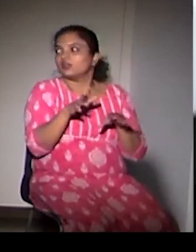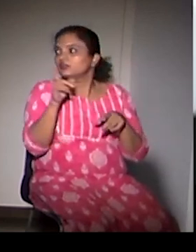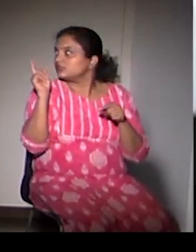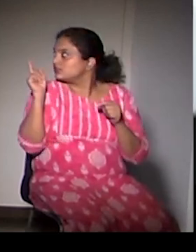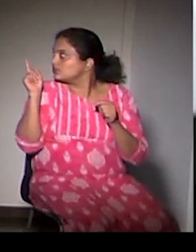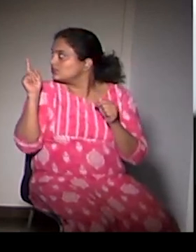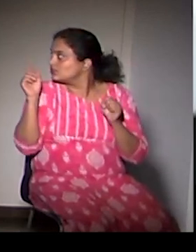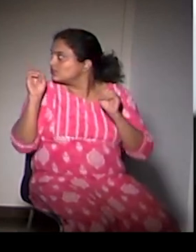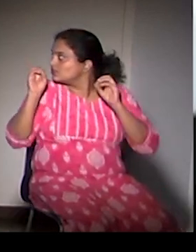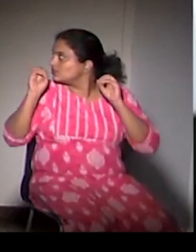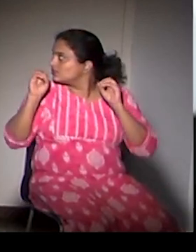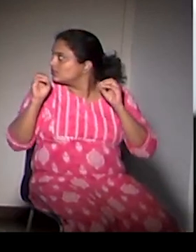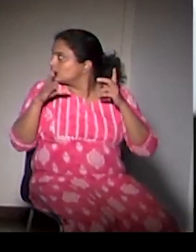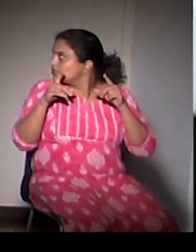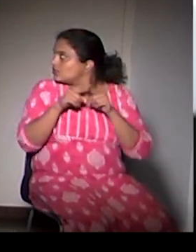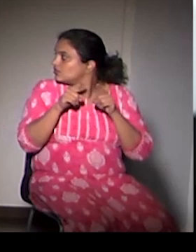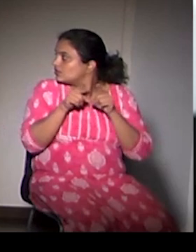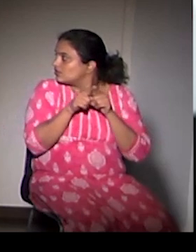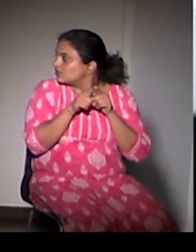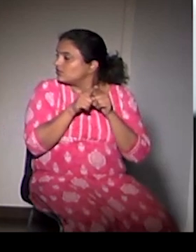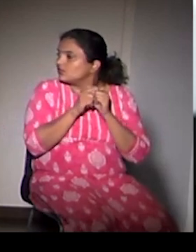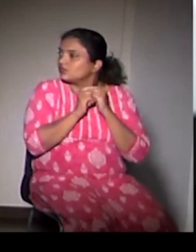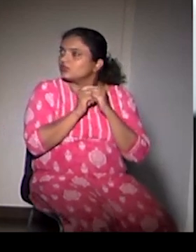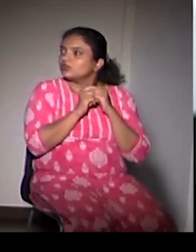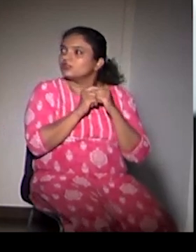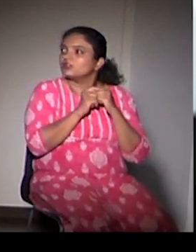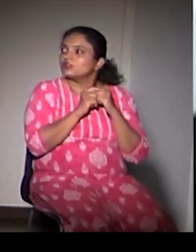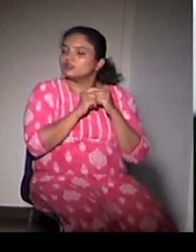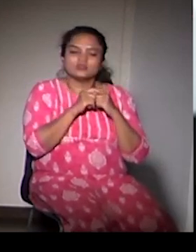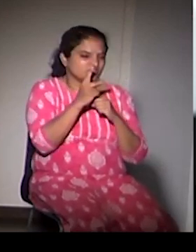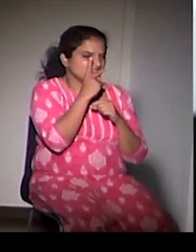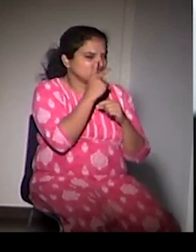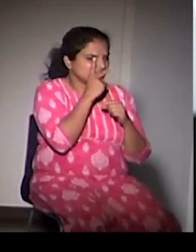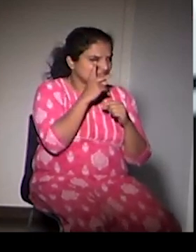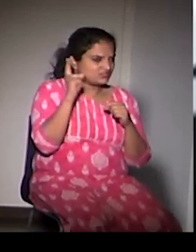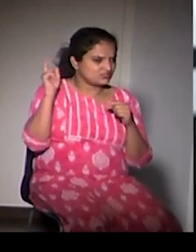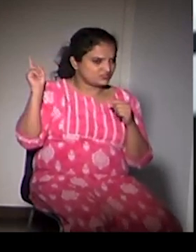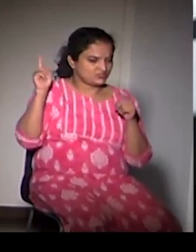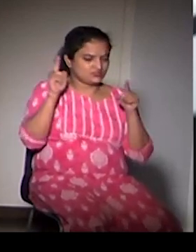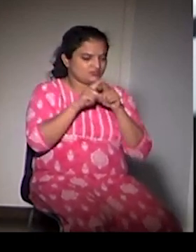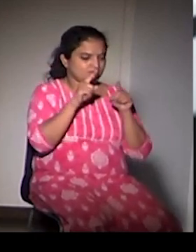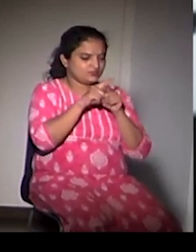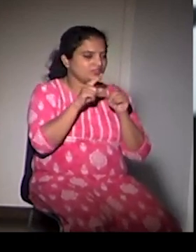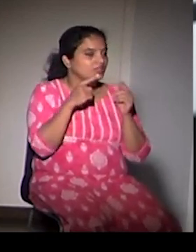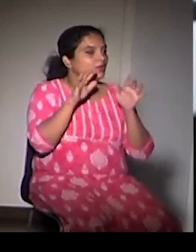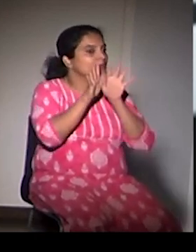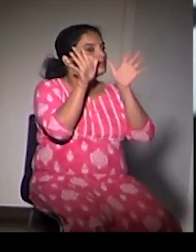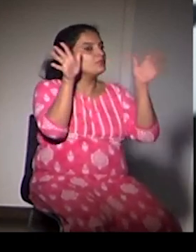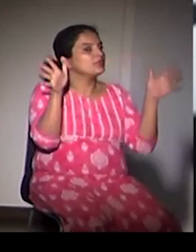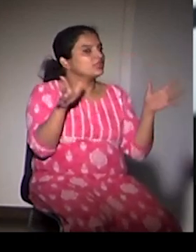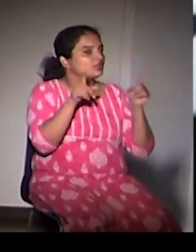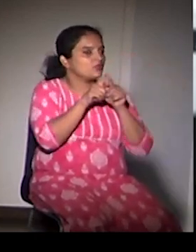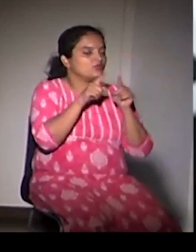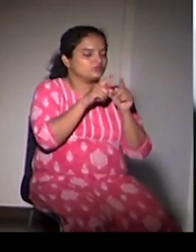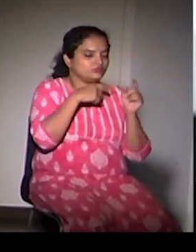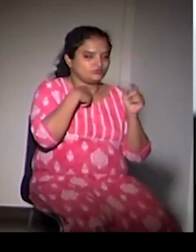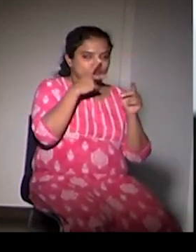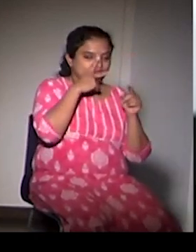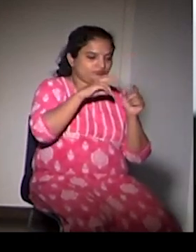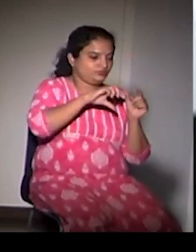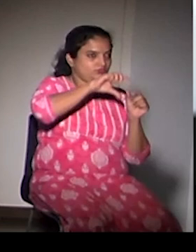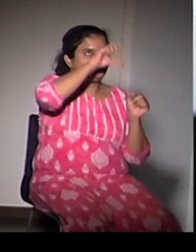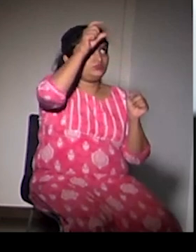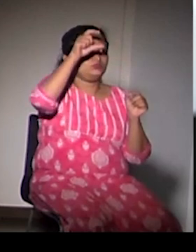the beginning of Akbar period. And you can see that we've got tiled mosaic around the archway of the